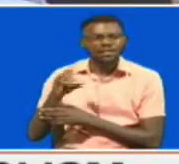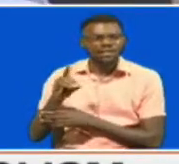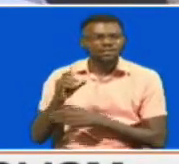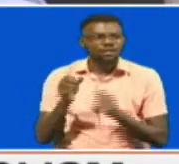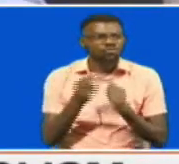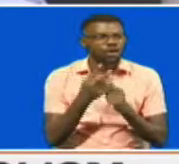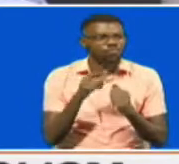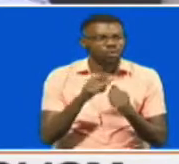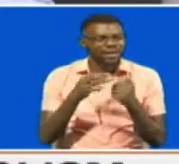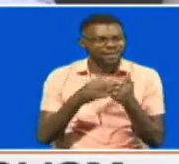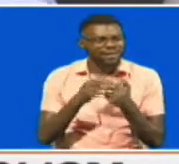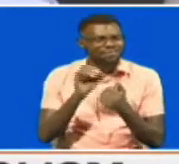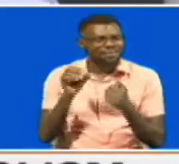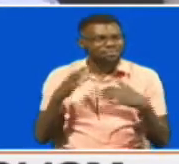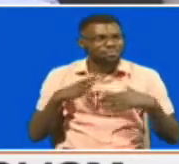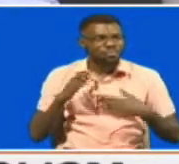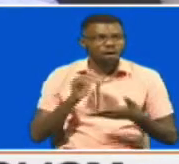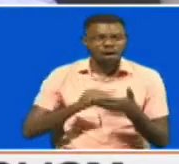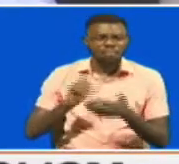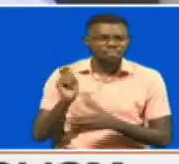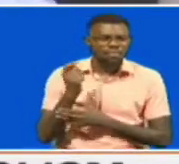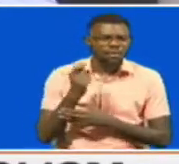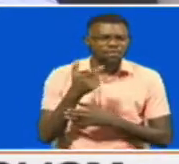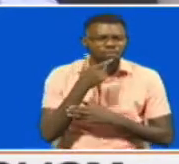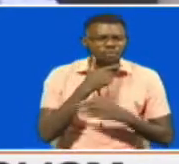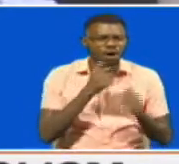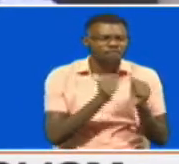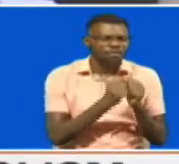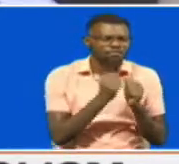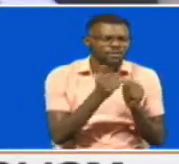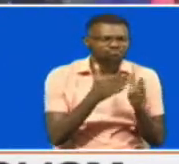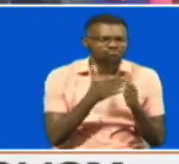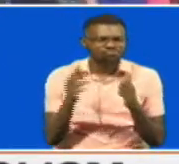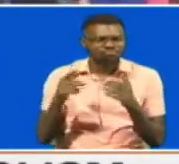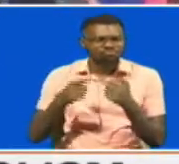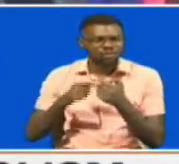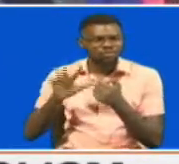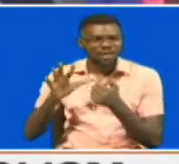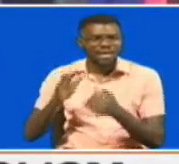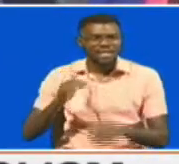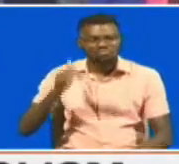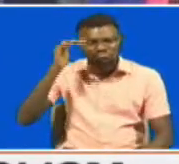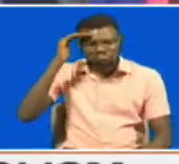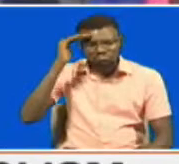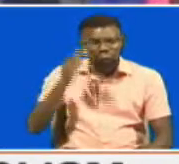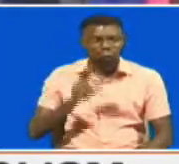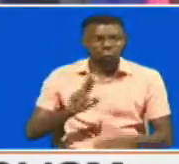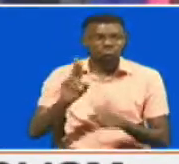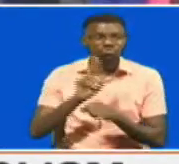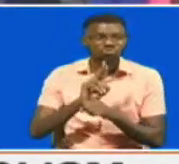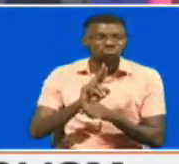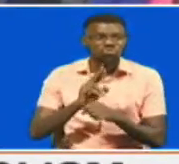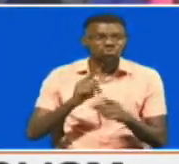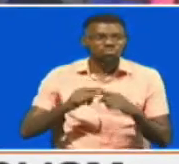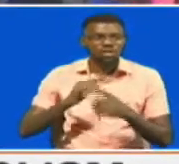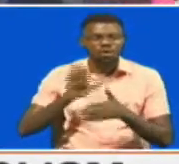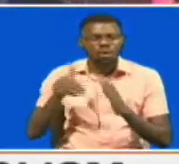of people in central Kenya aged between 15 and 65 years consume alcohol, against a national rate